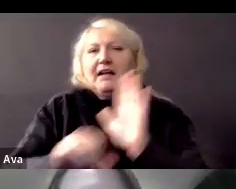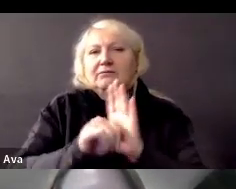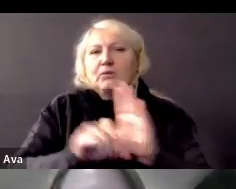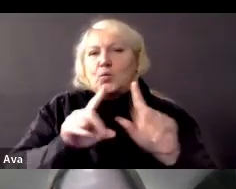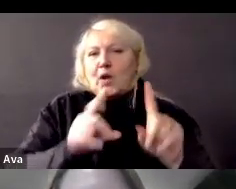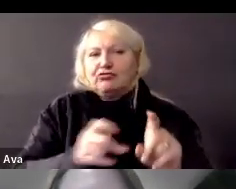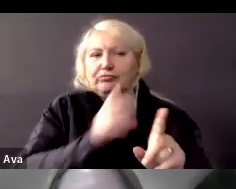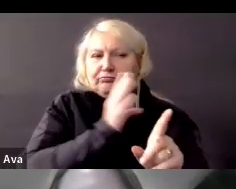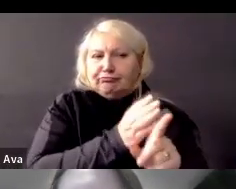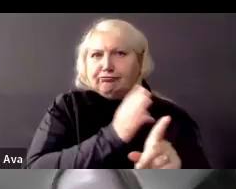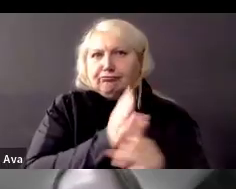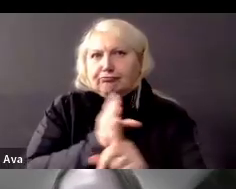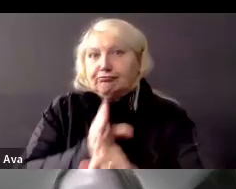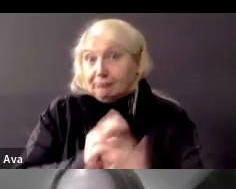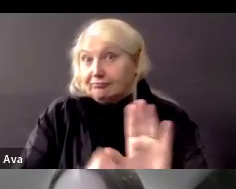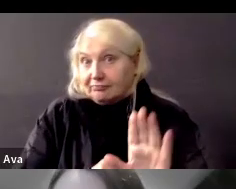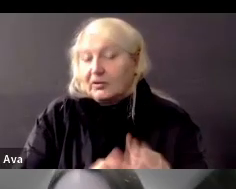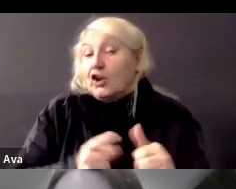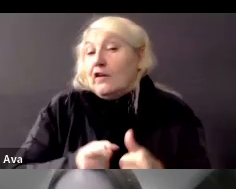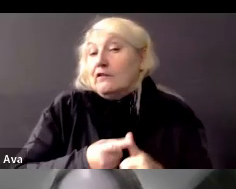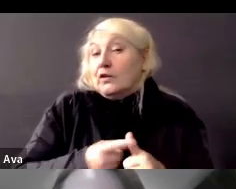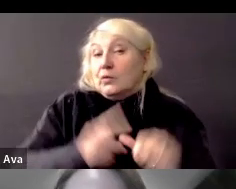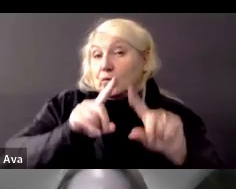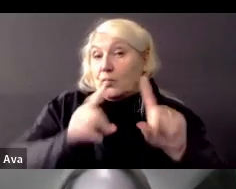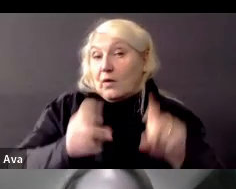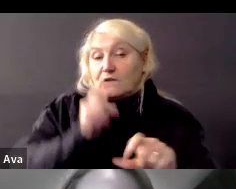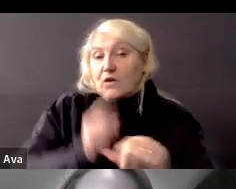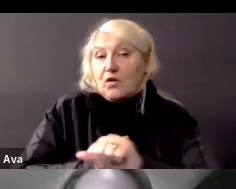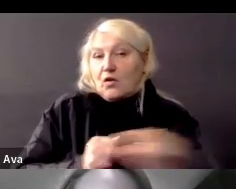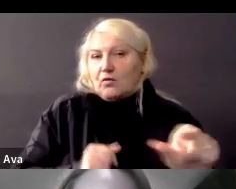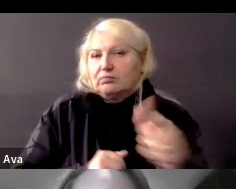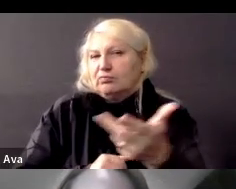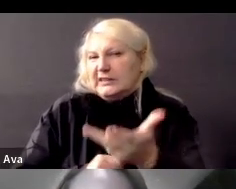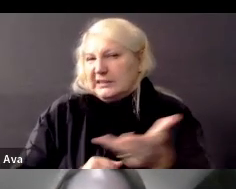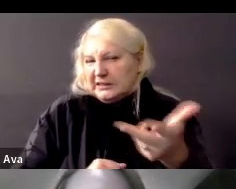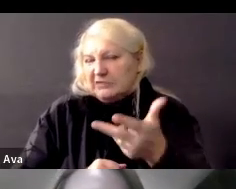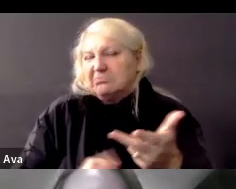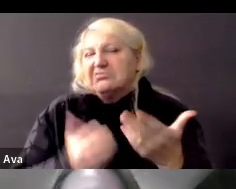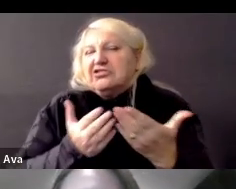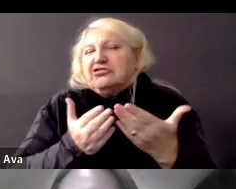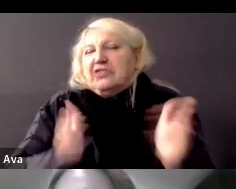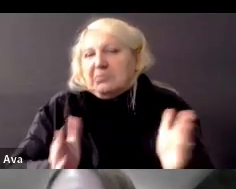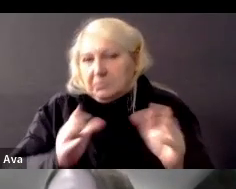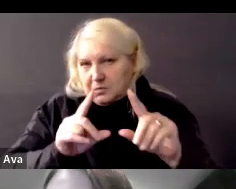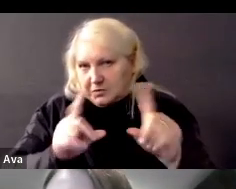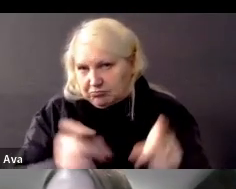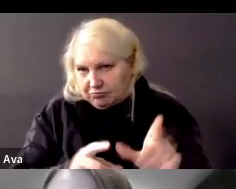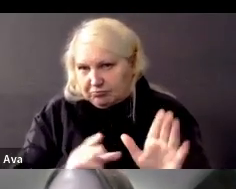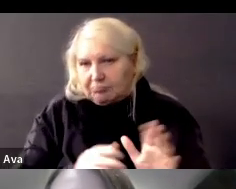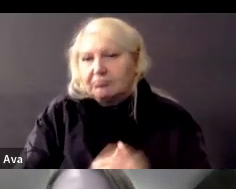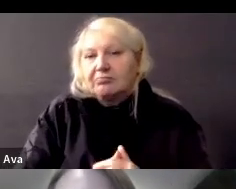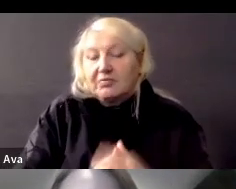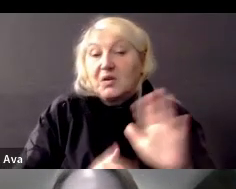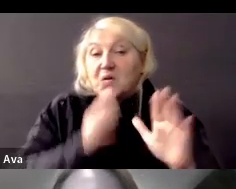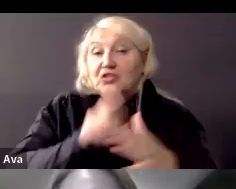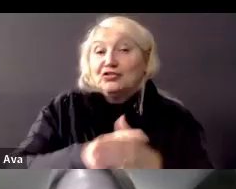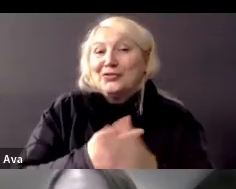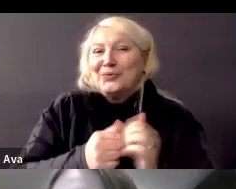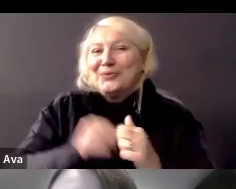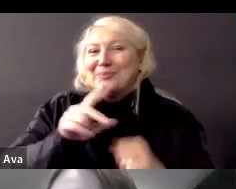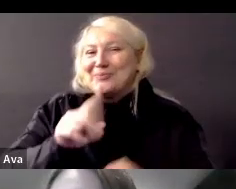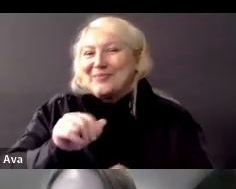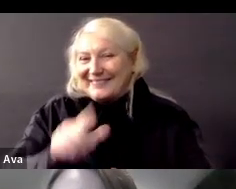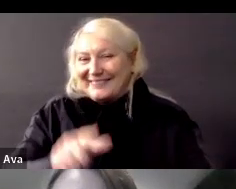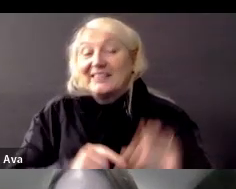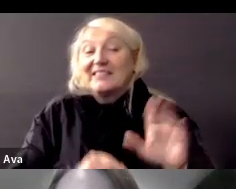however, the first question is for all speakers. It's a general question, and we will start with Paul.